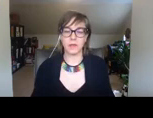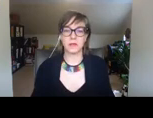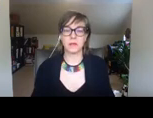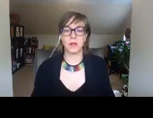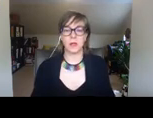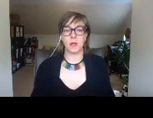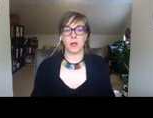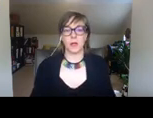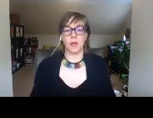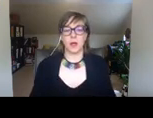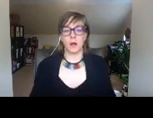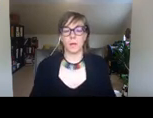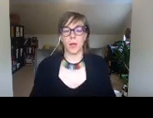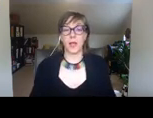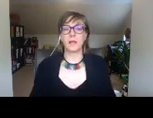about this.